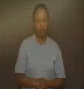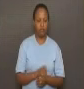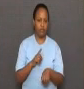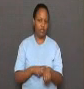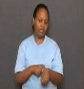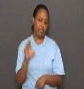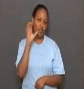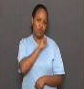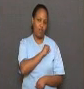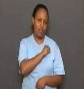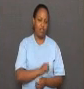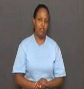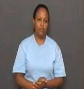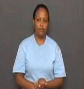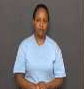Time's up.